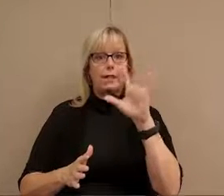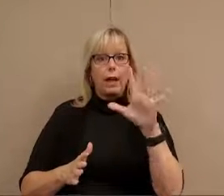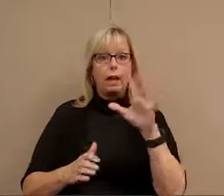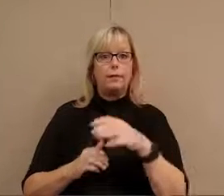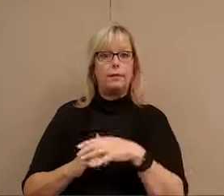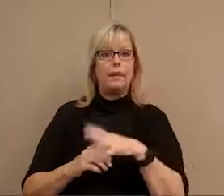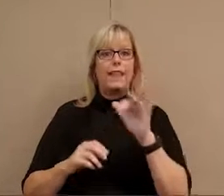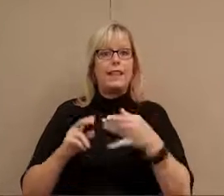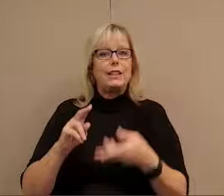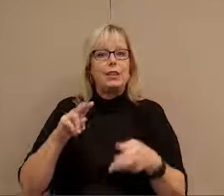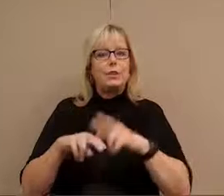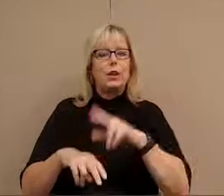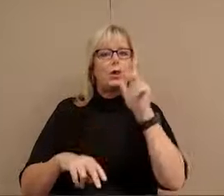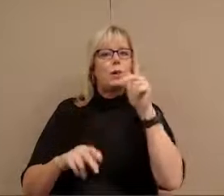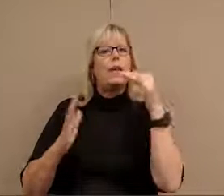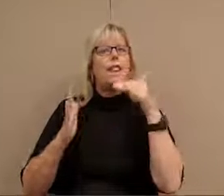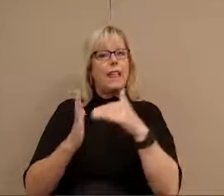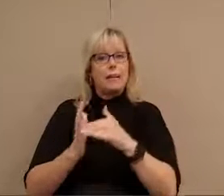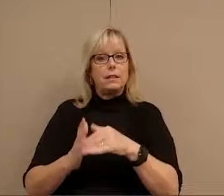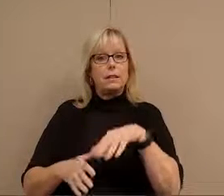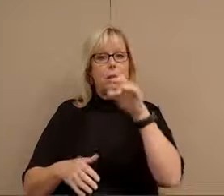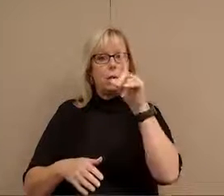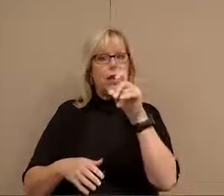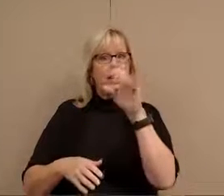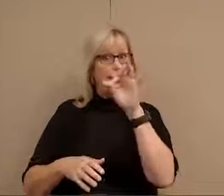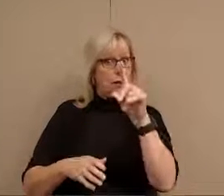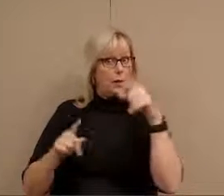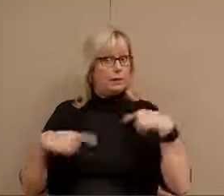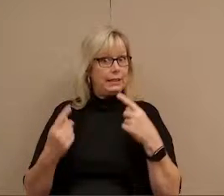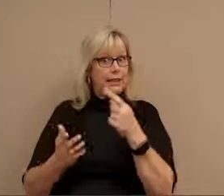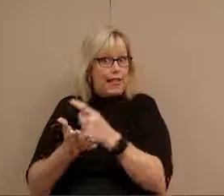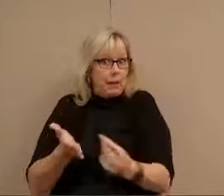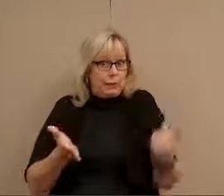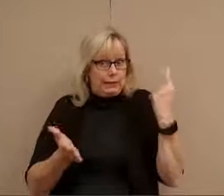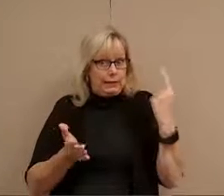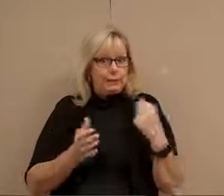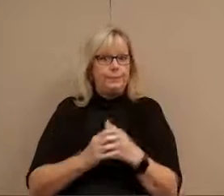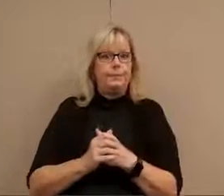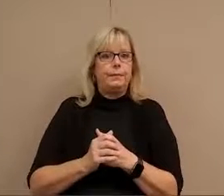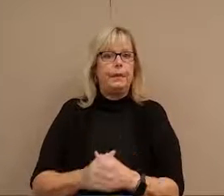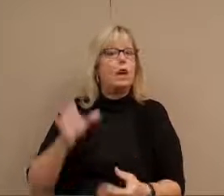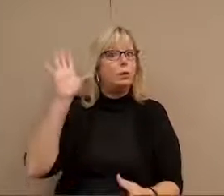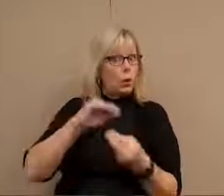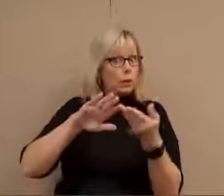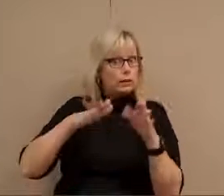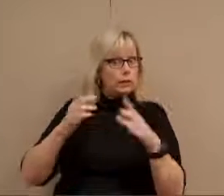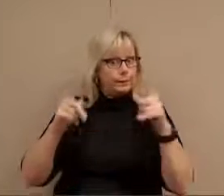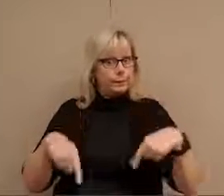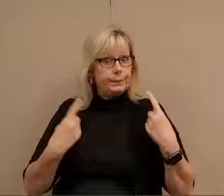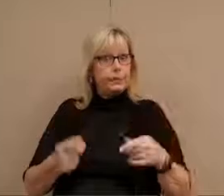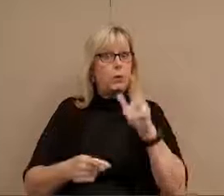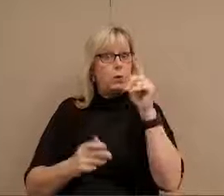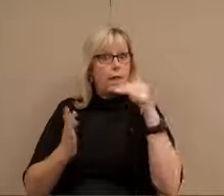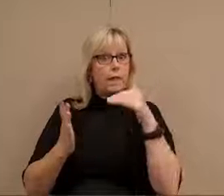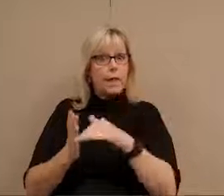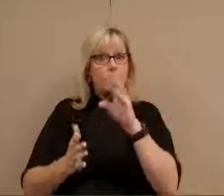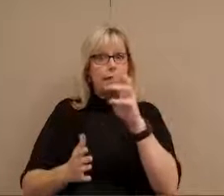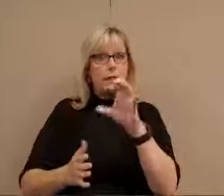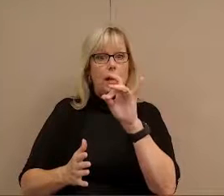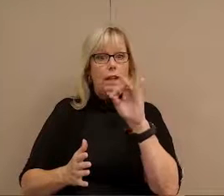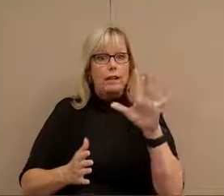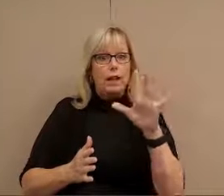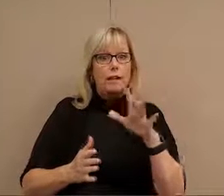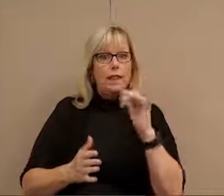1,474,285. And that's an increase of 23,191 since last week. Total deaths to date is